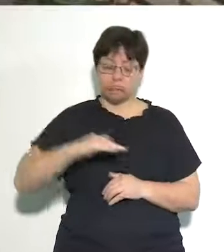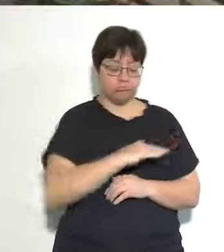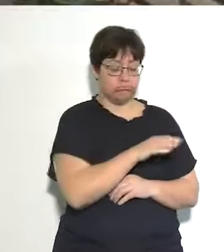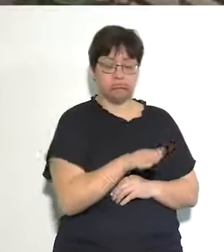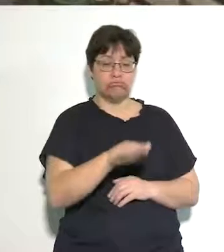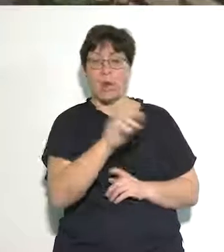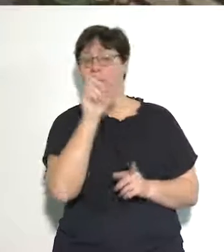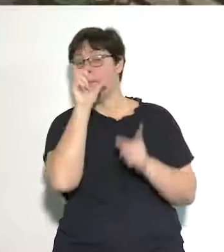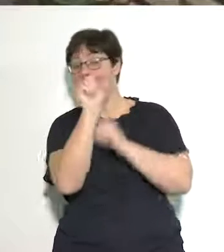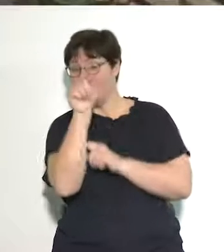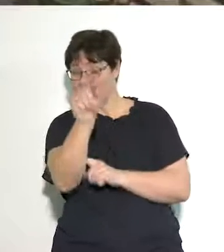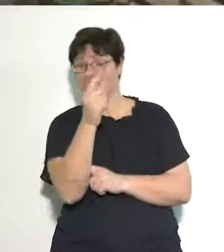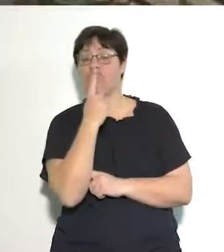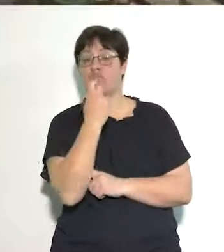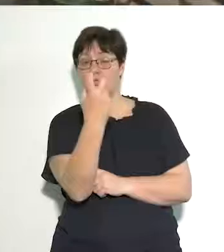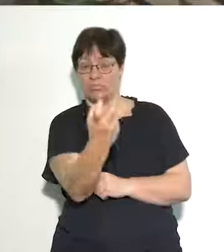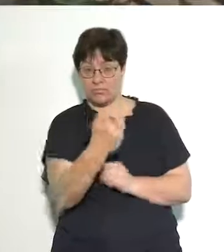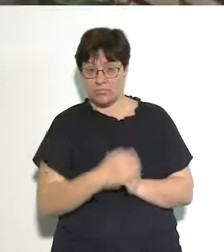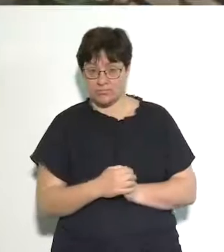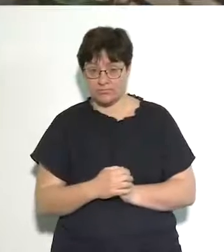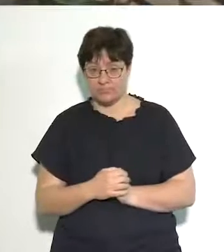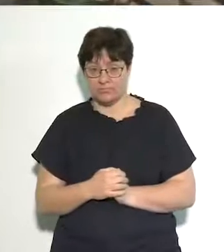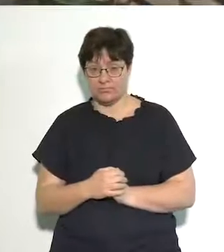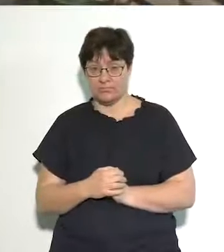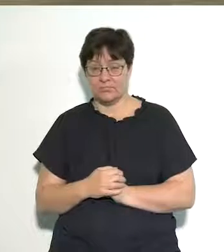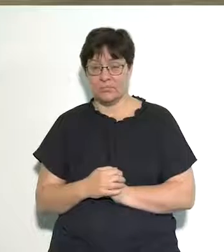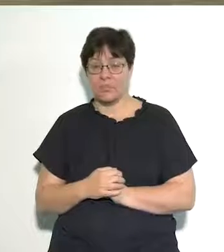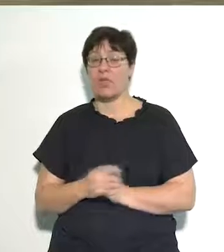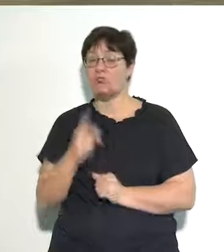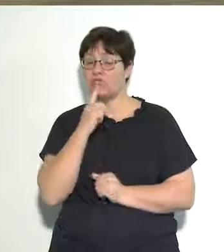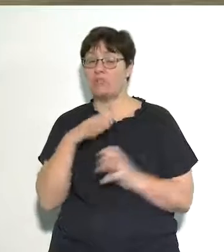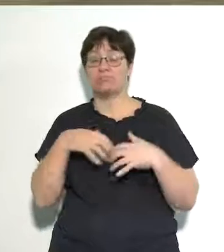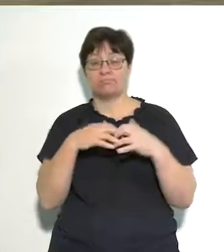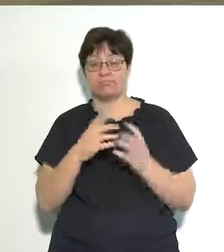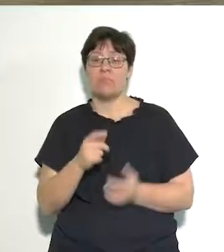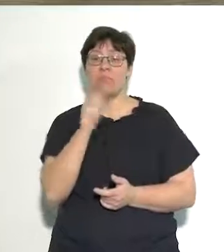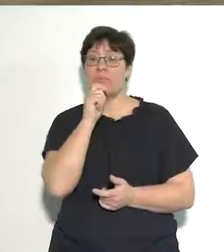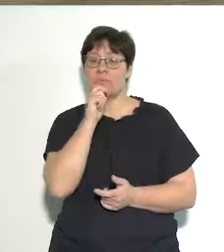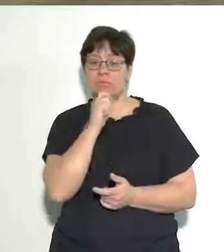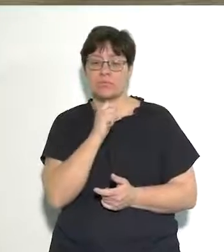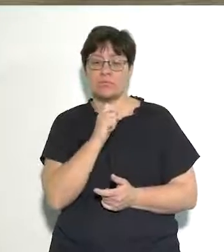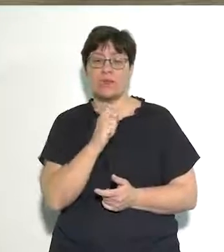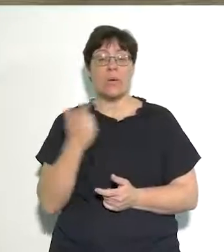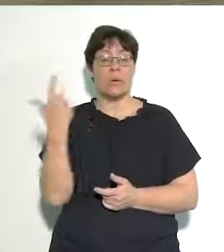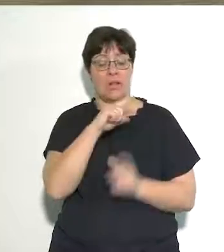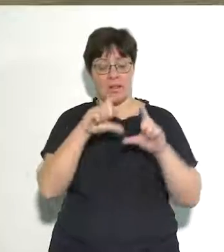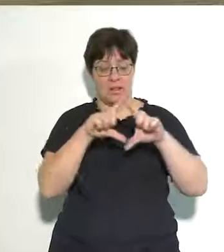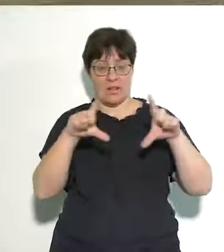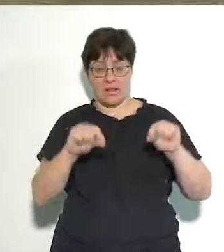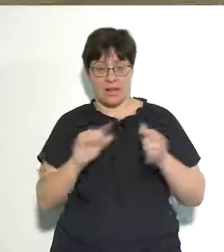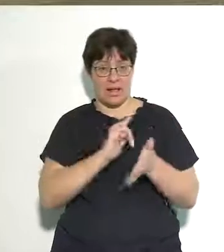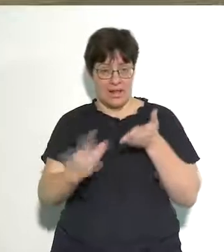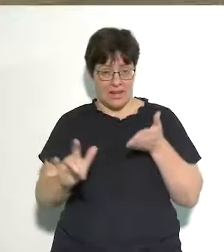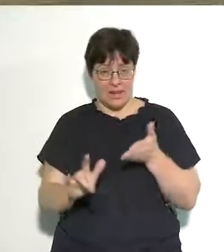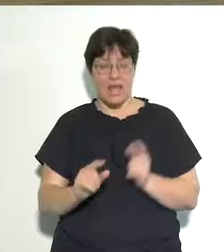that the car must go to get to the red stone. So you're going to make some of these arrows. You can use blank